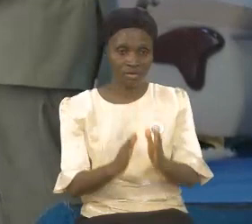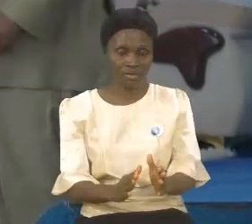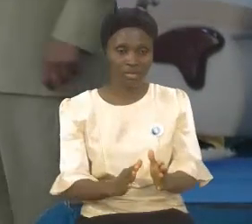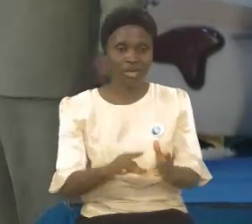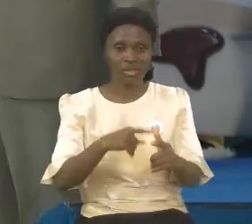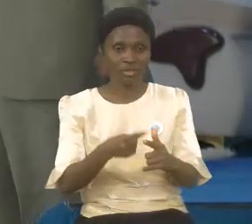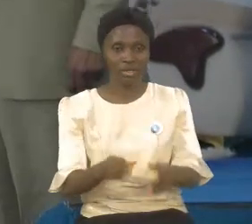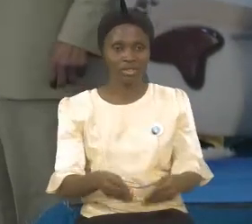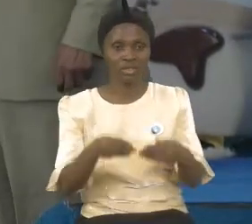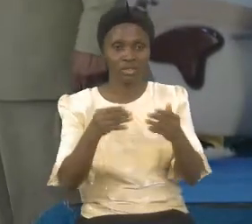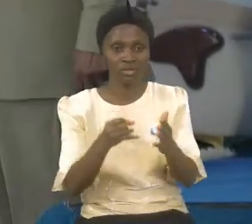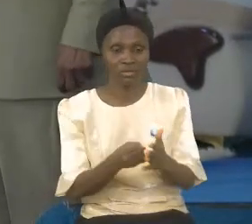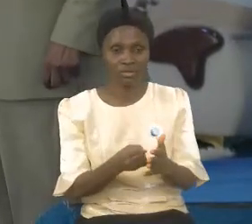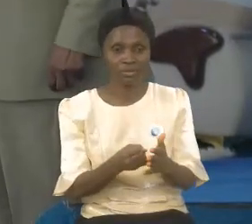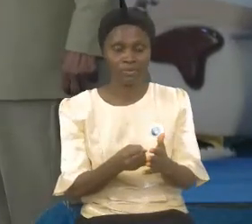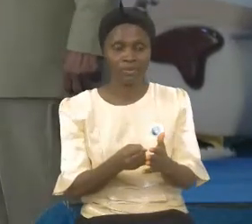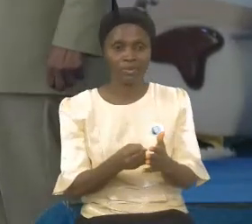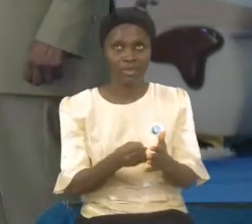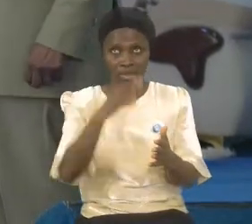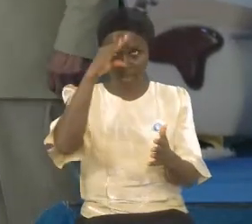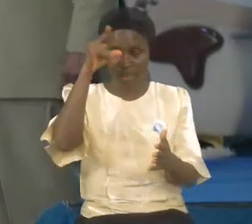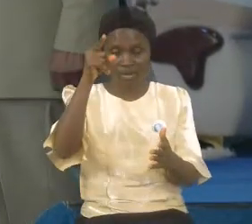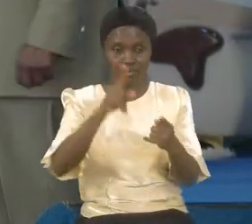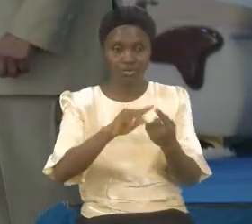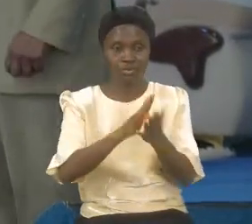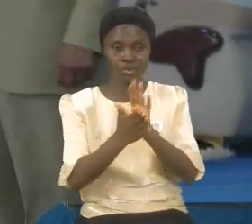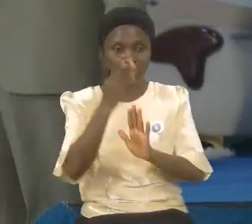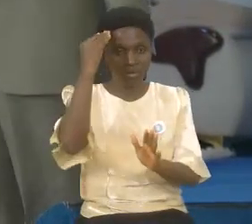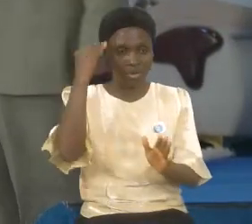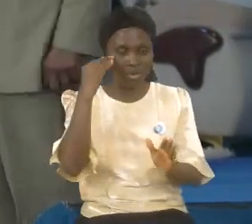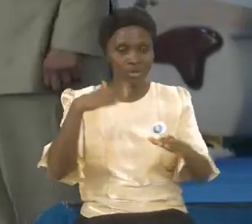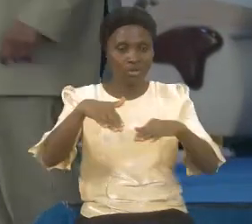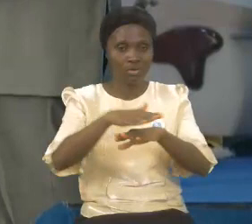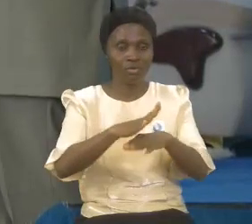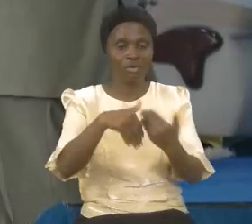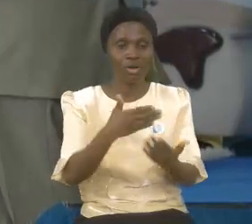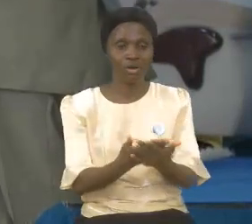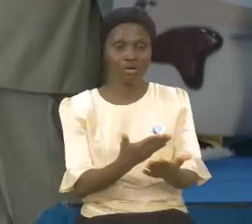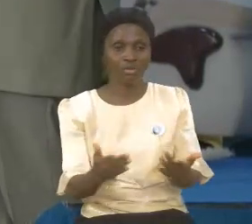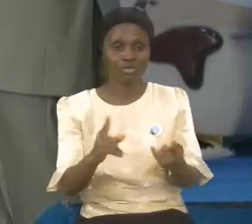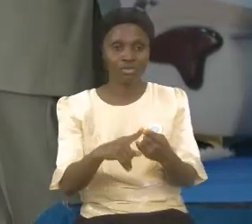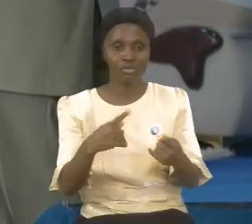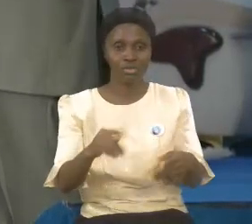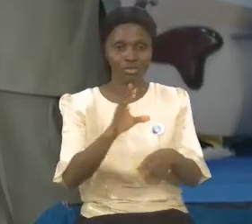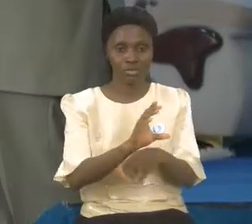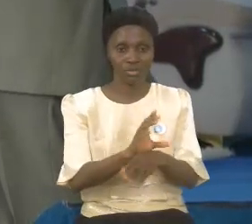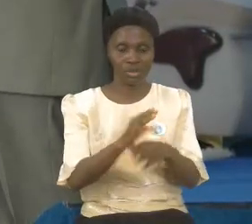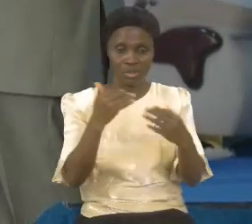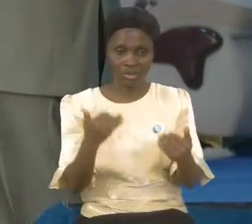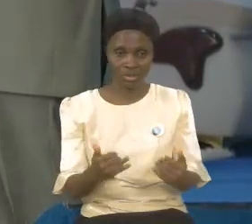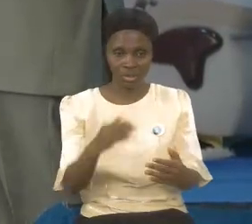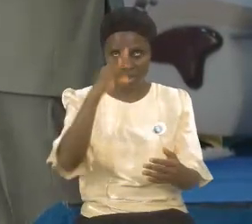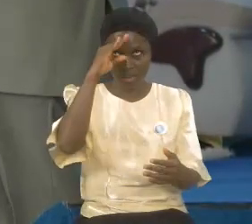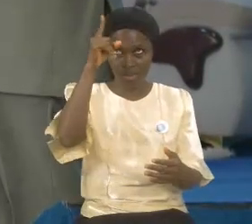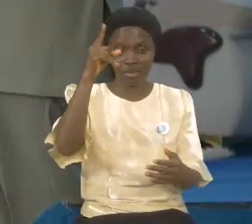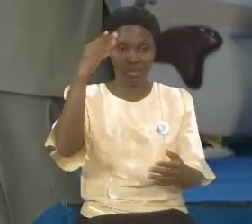head, and to be head over all things to the church. Now is the head of all things